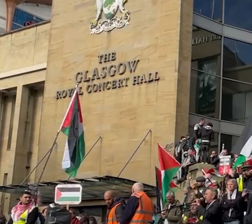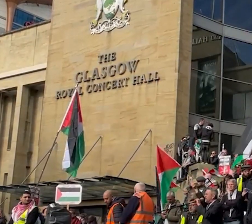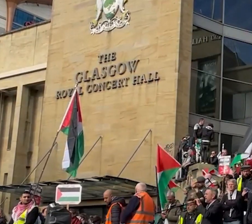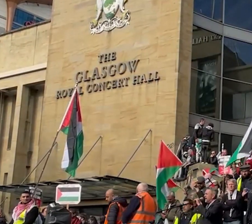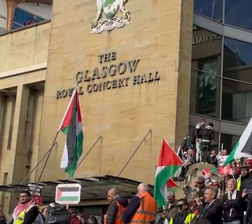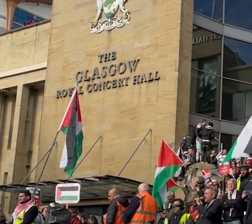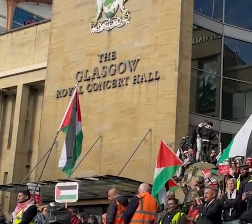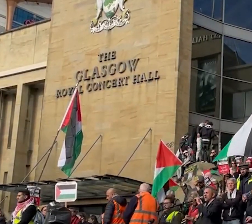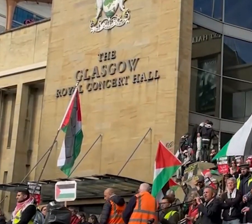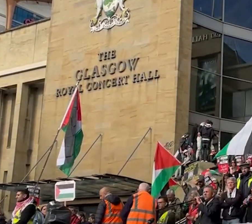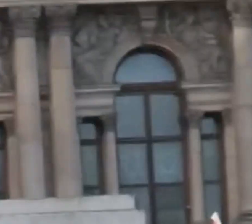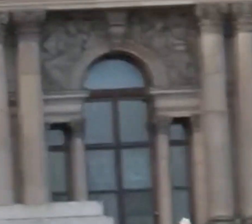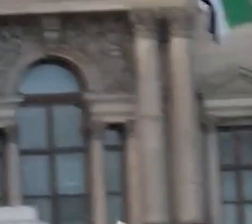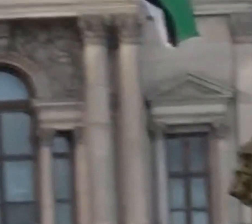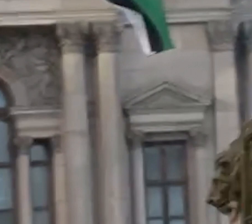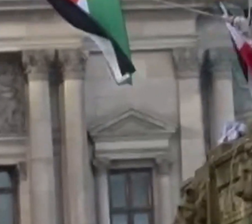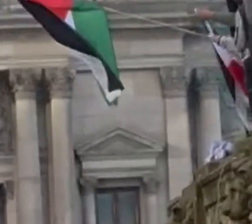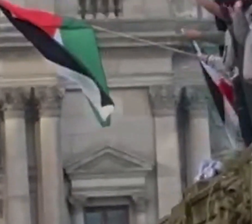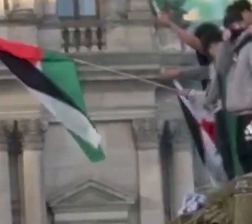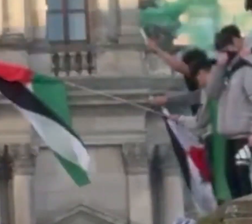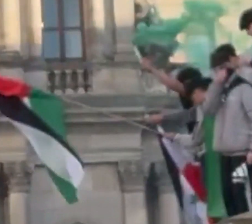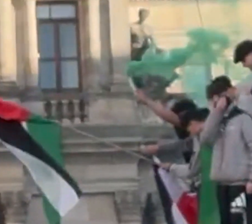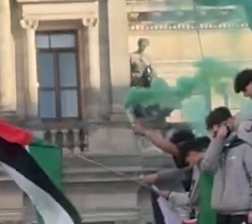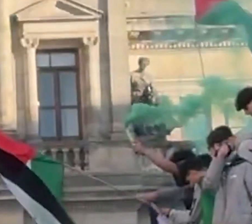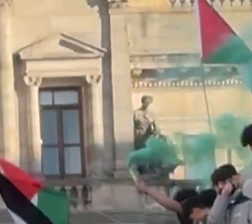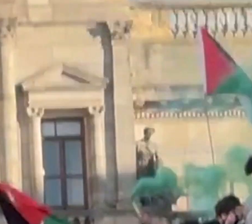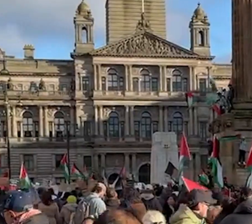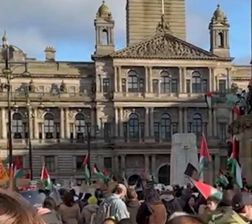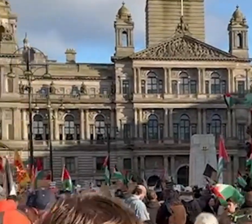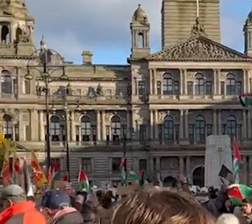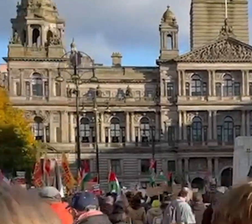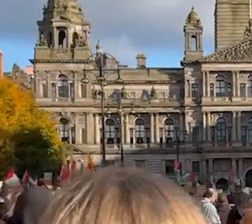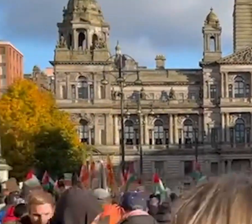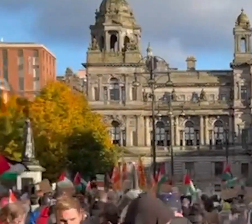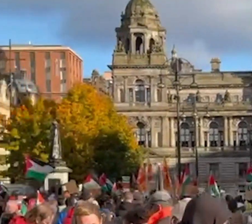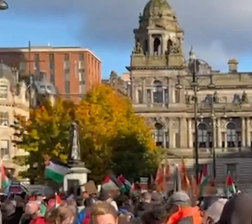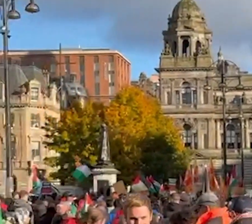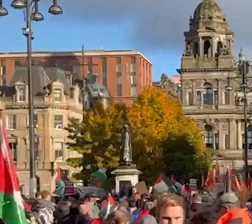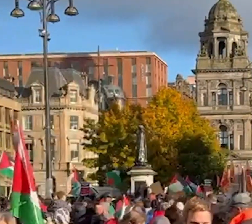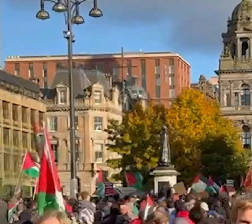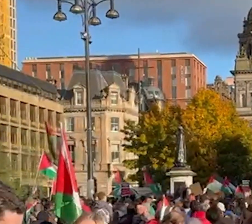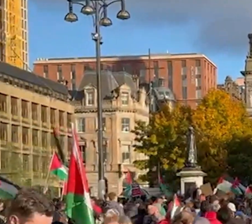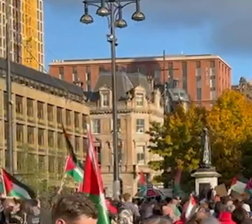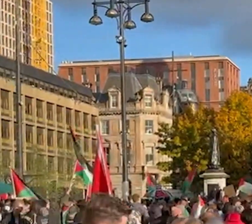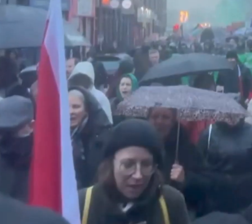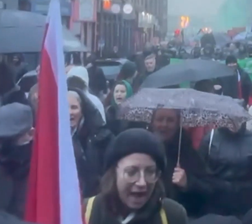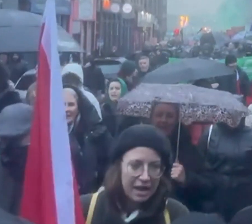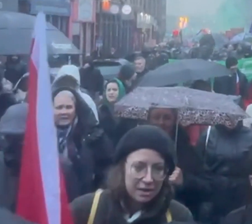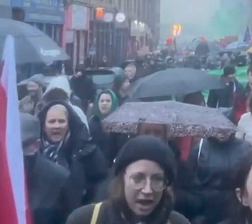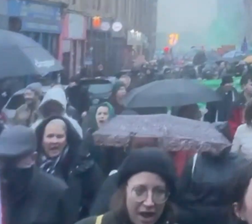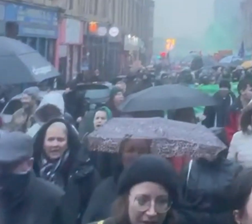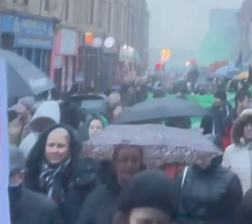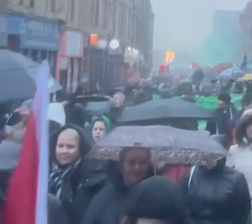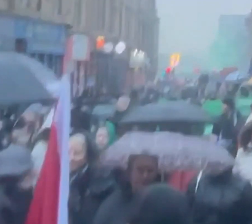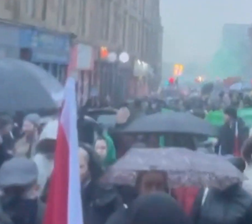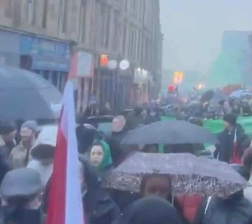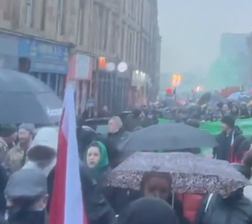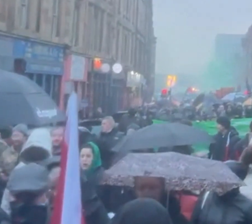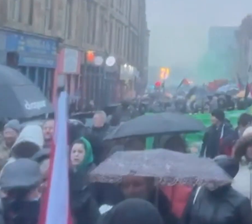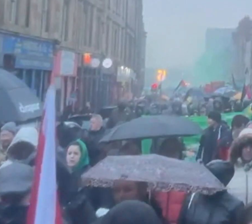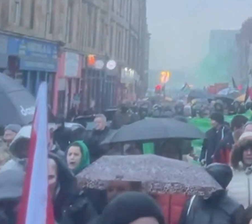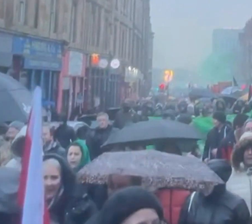not underestimate the power you all have. Keep marching, keep